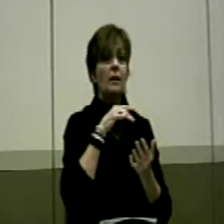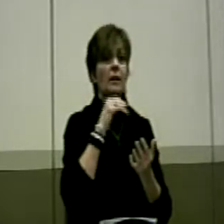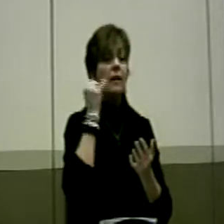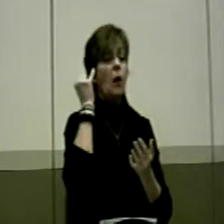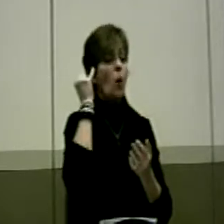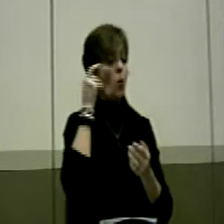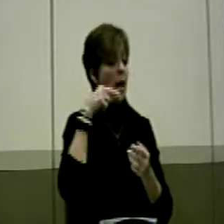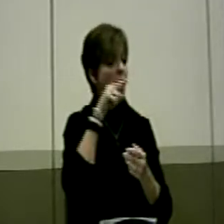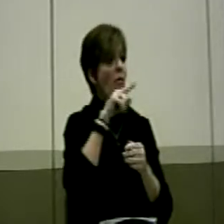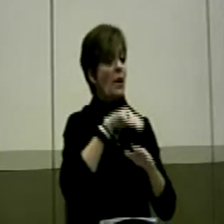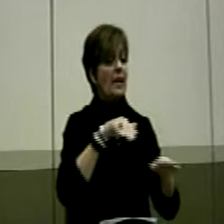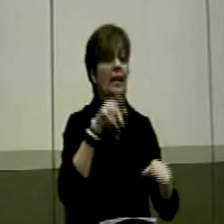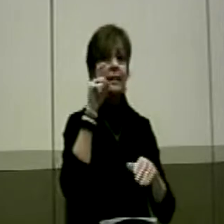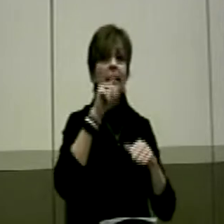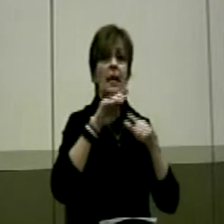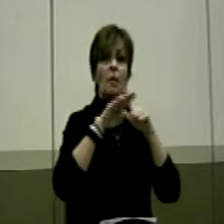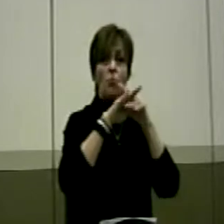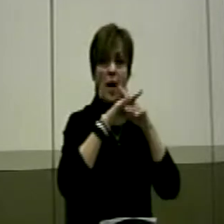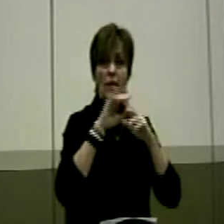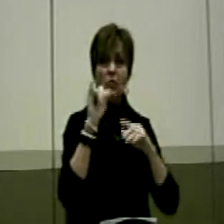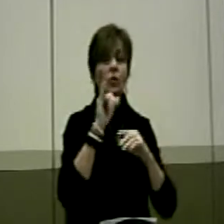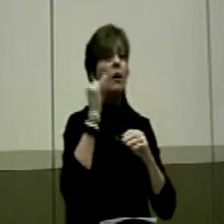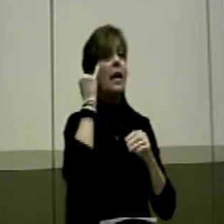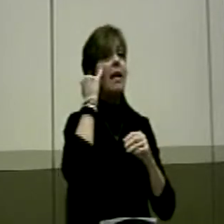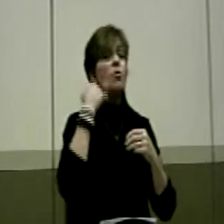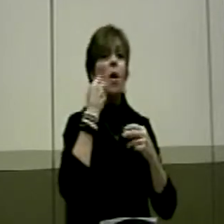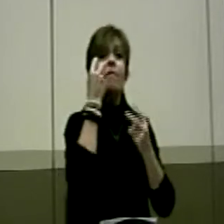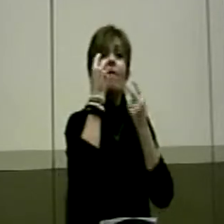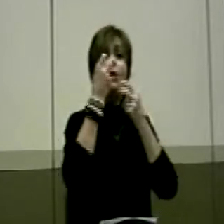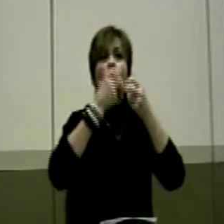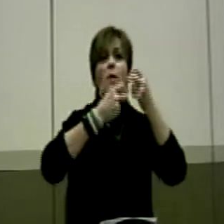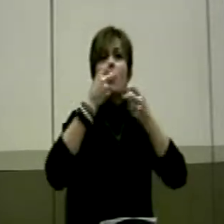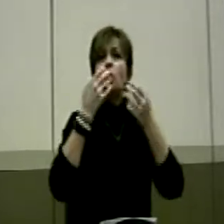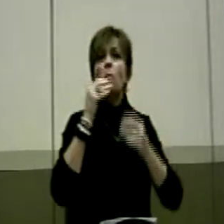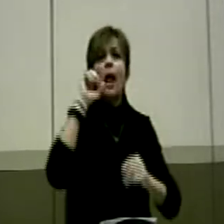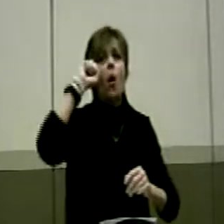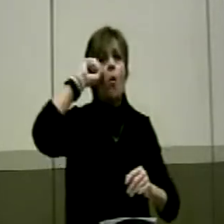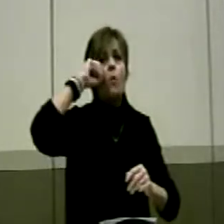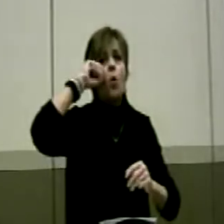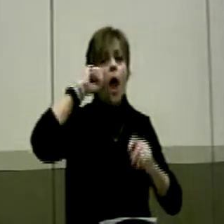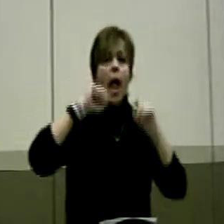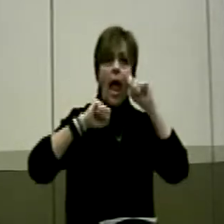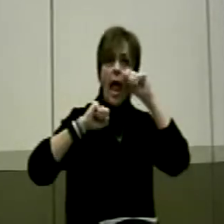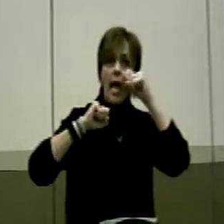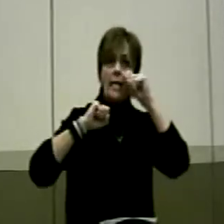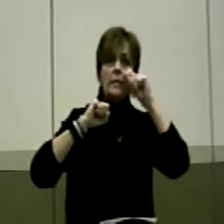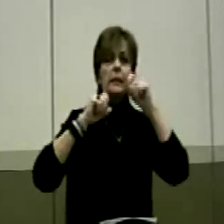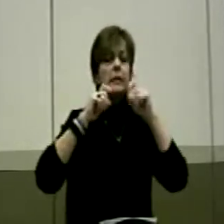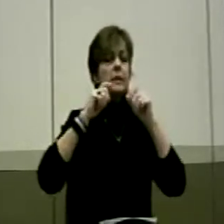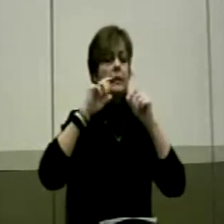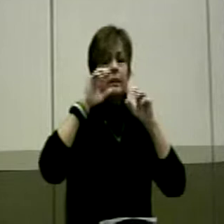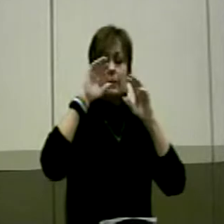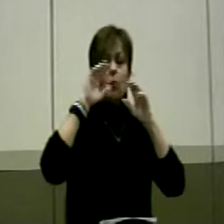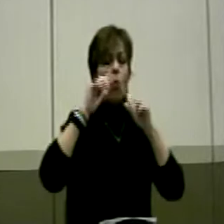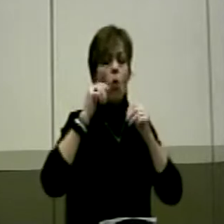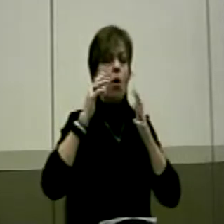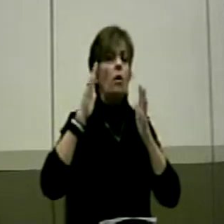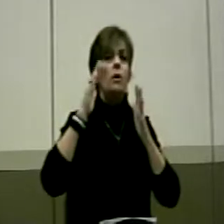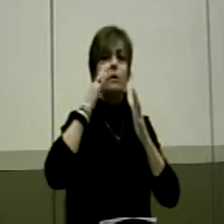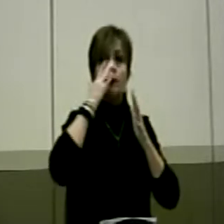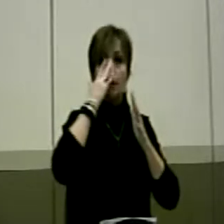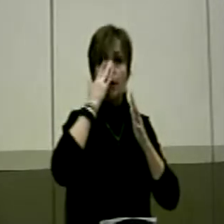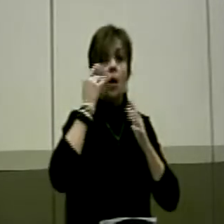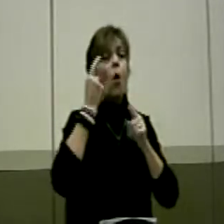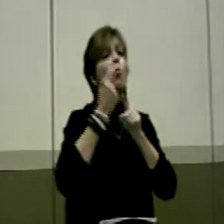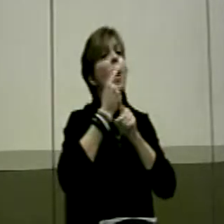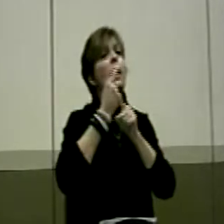visual impairment, you might rub your eyes, or, just taking time away. Like, regular ed kids, all kids need a break, and they